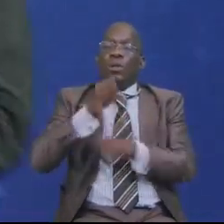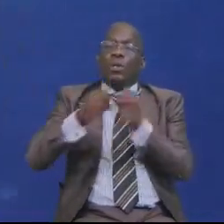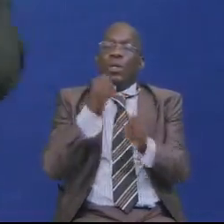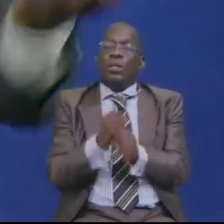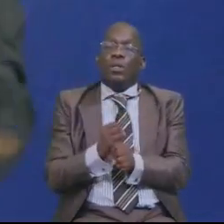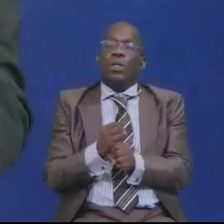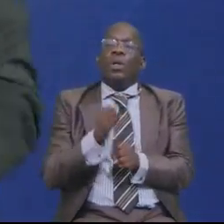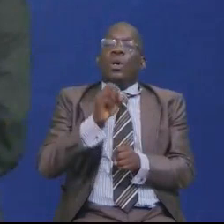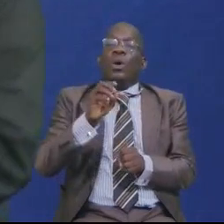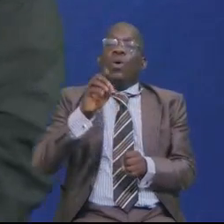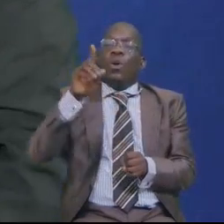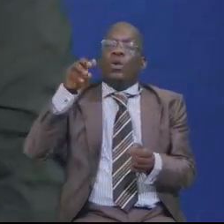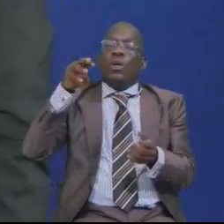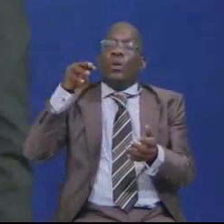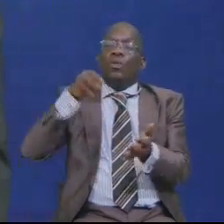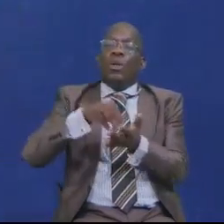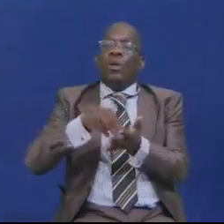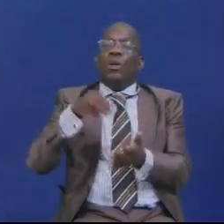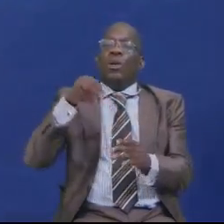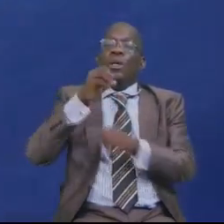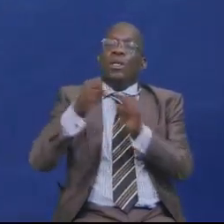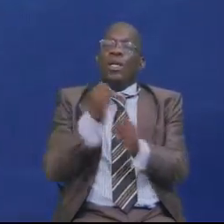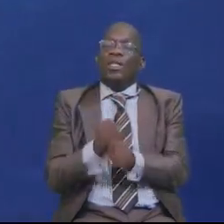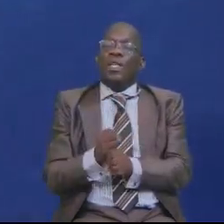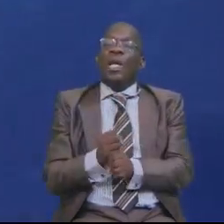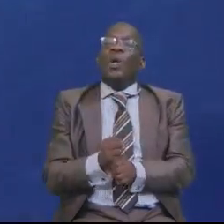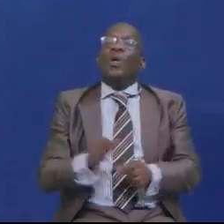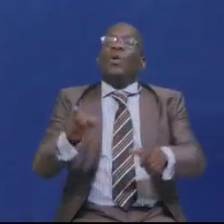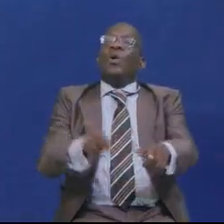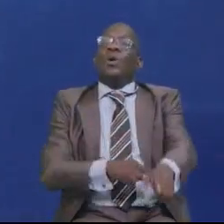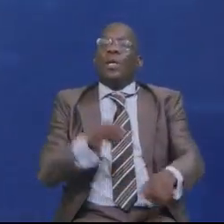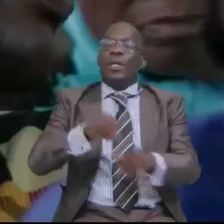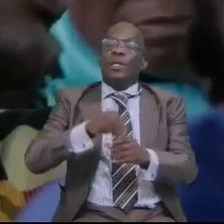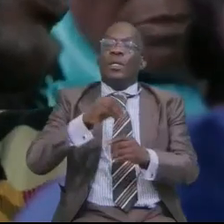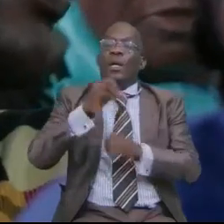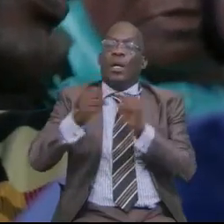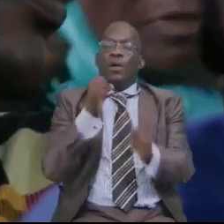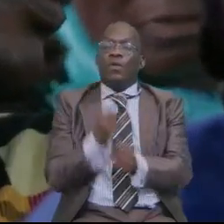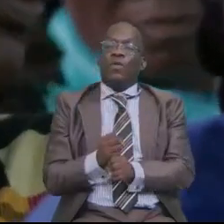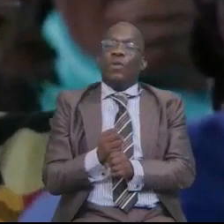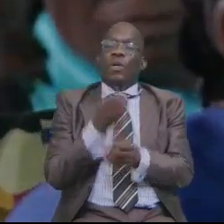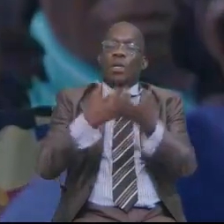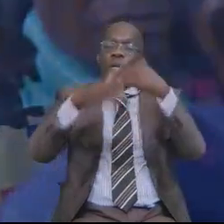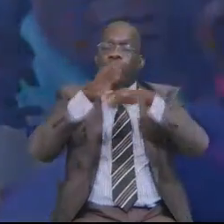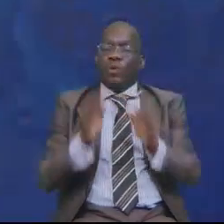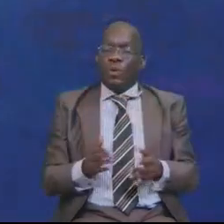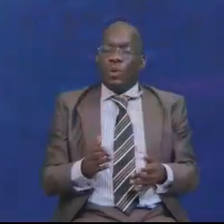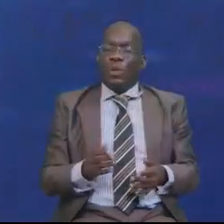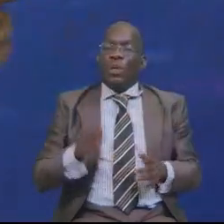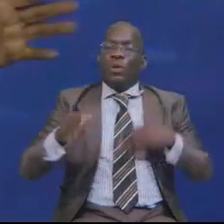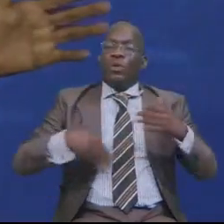1,000,000 years, 1,000,000,000,000 years, you are still there in heaven. Rejoicing in